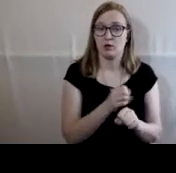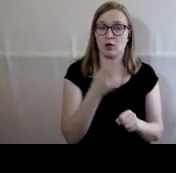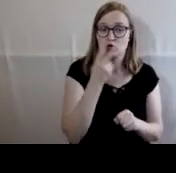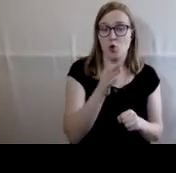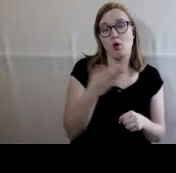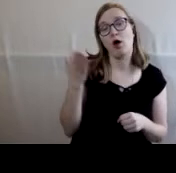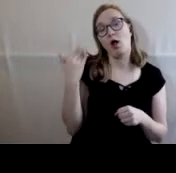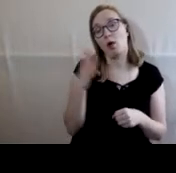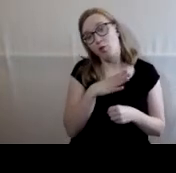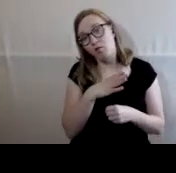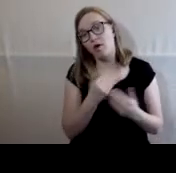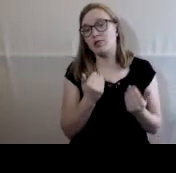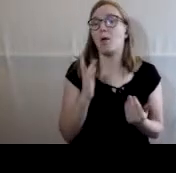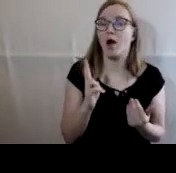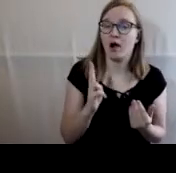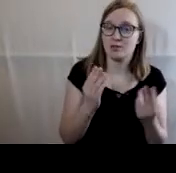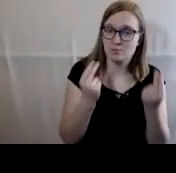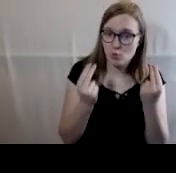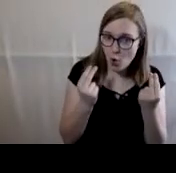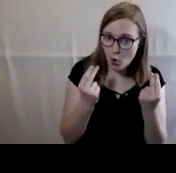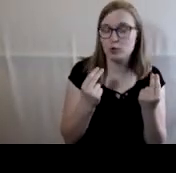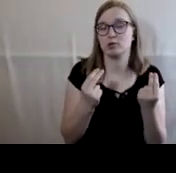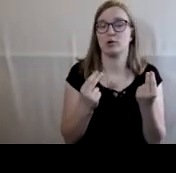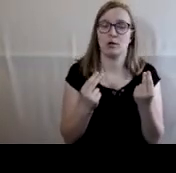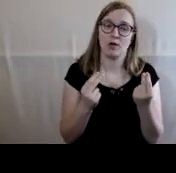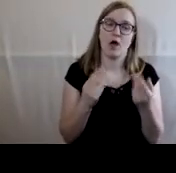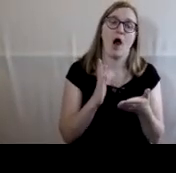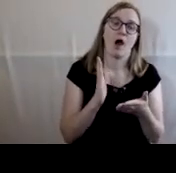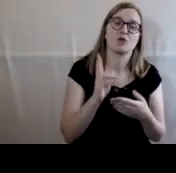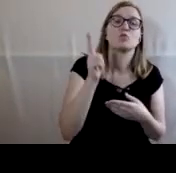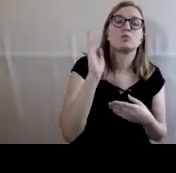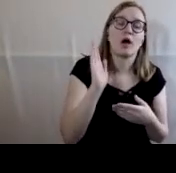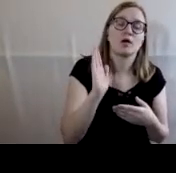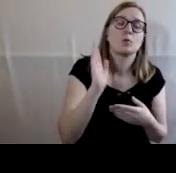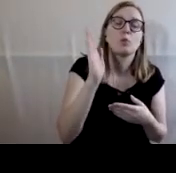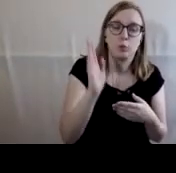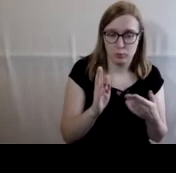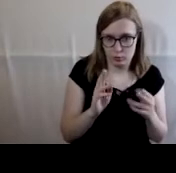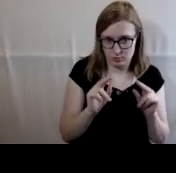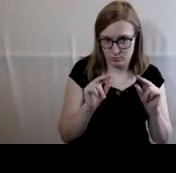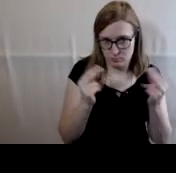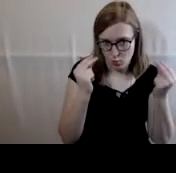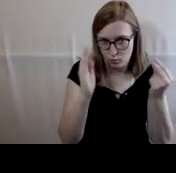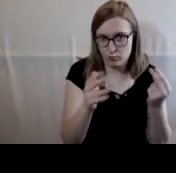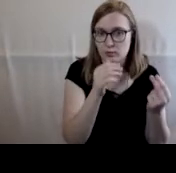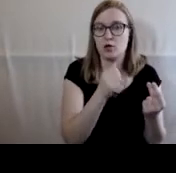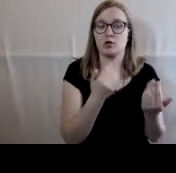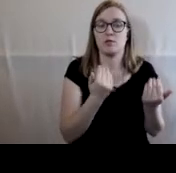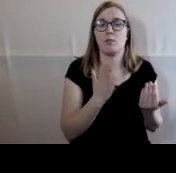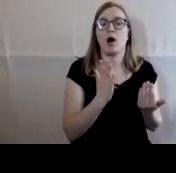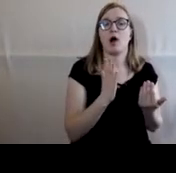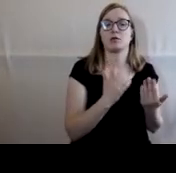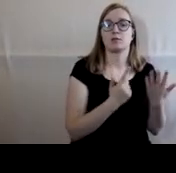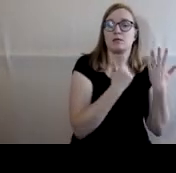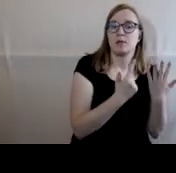maybe those that are in early years of in the say grades 7, 8. What are the